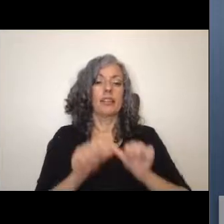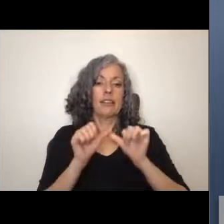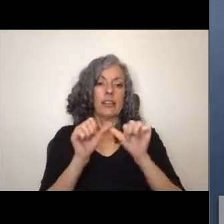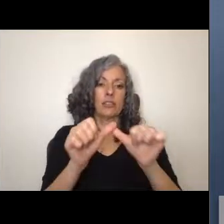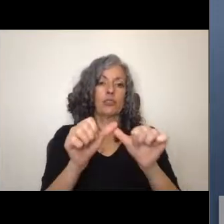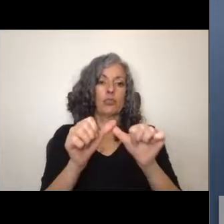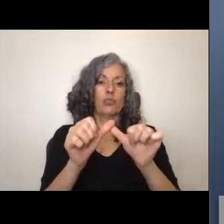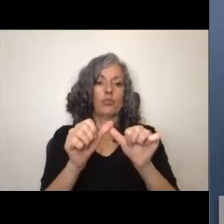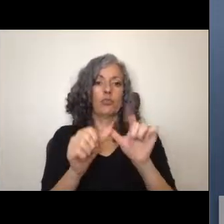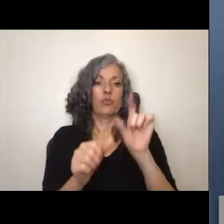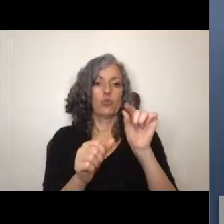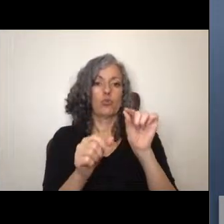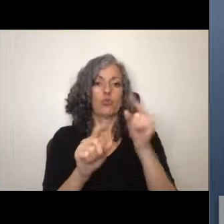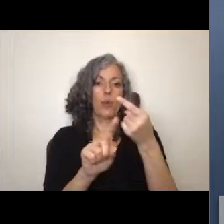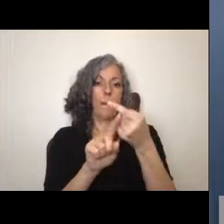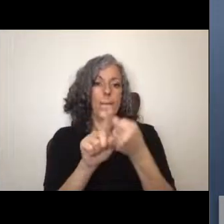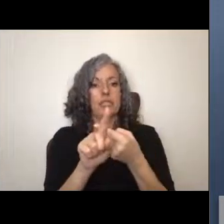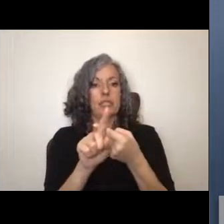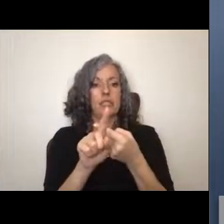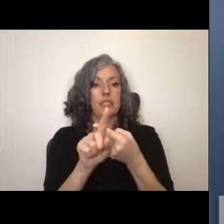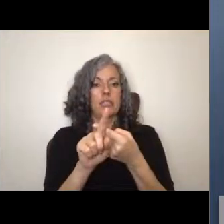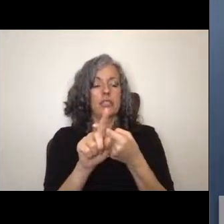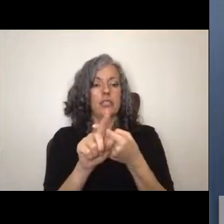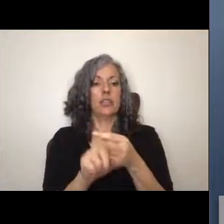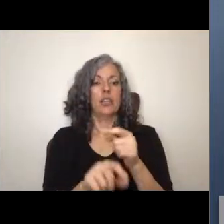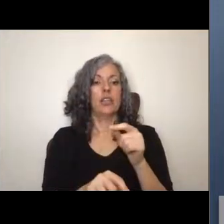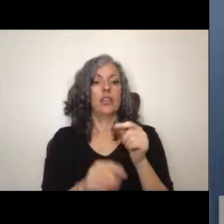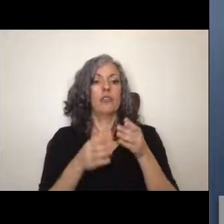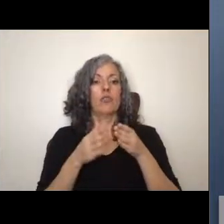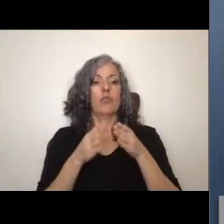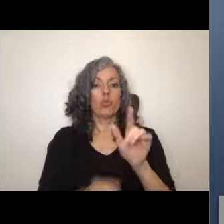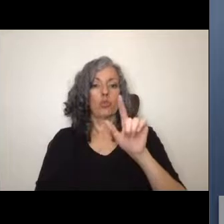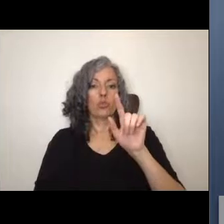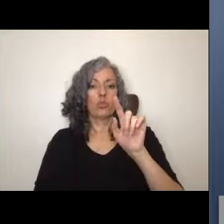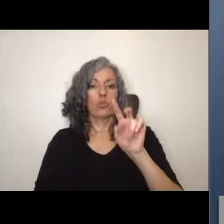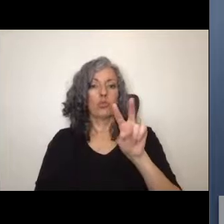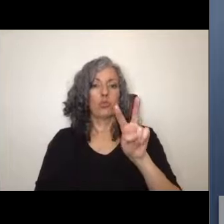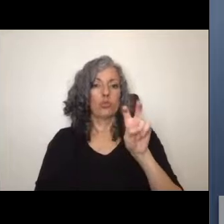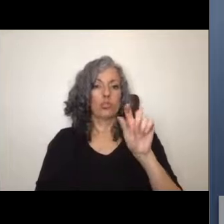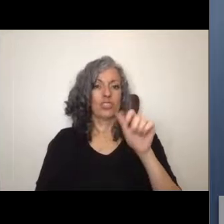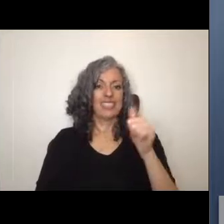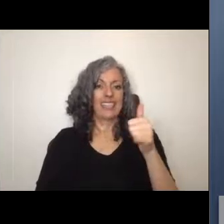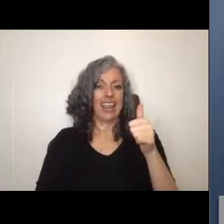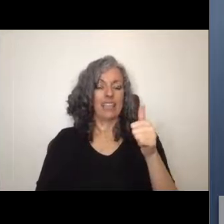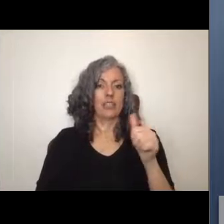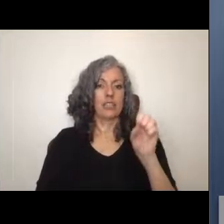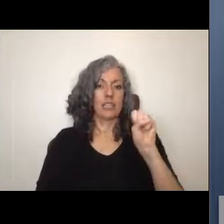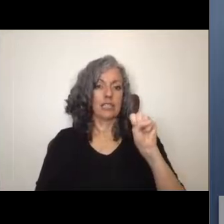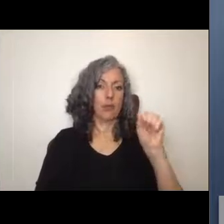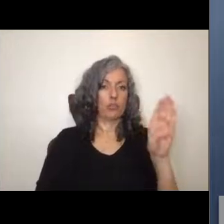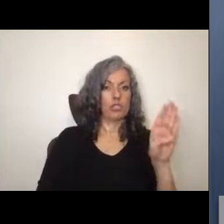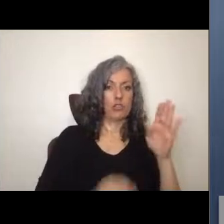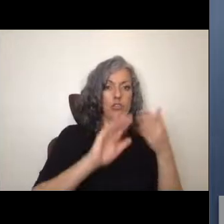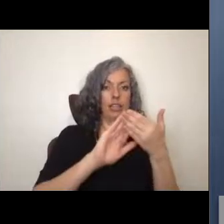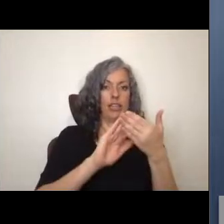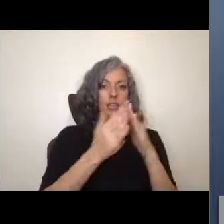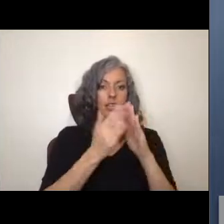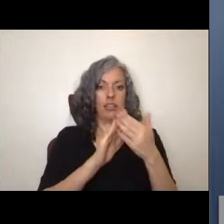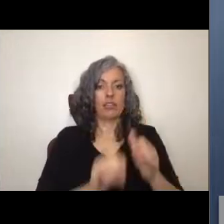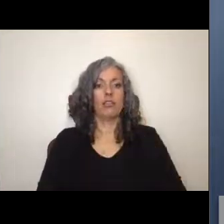months for the locally administered Route 210 widening project in San Bernardino County. Staff has reviewed this request and finds it consistent with the